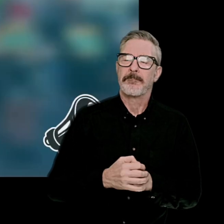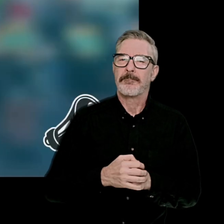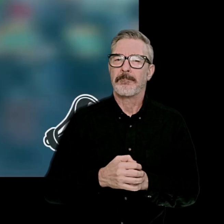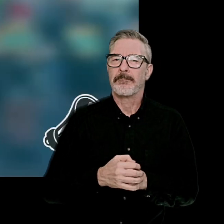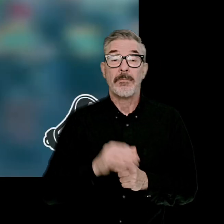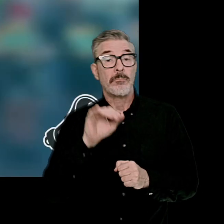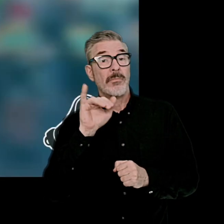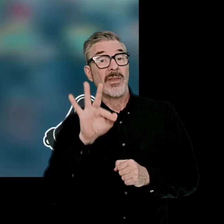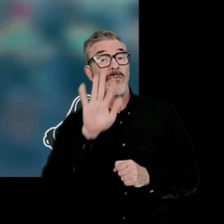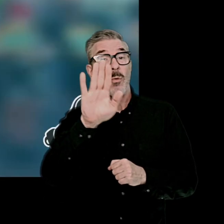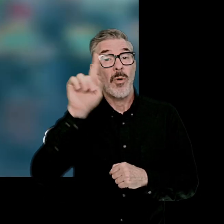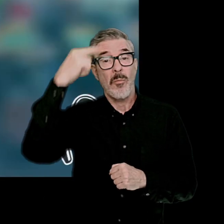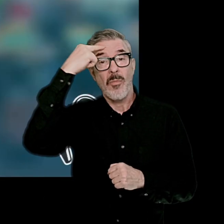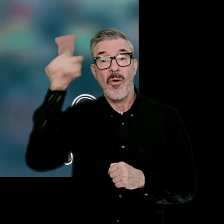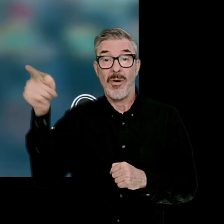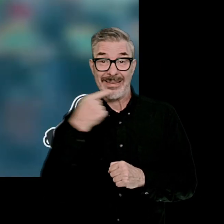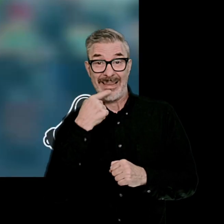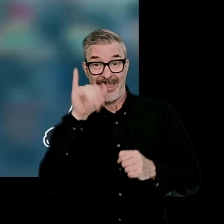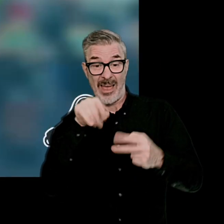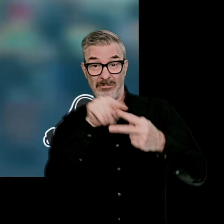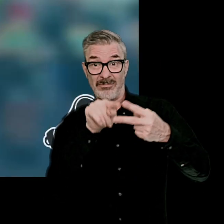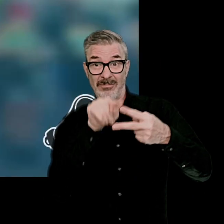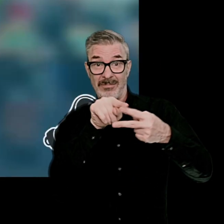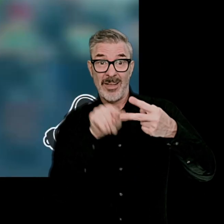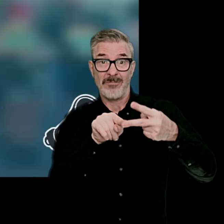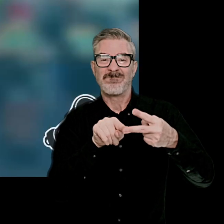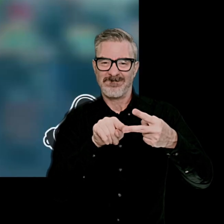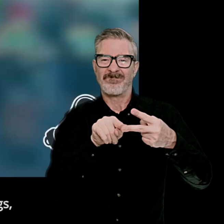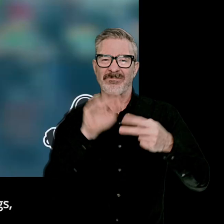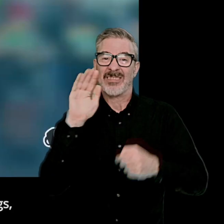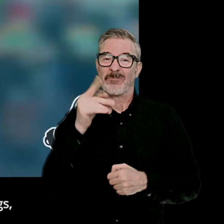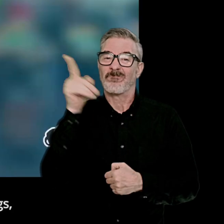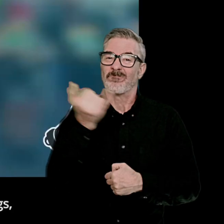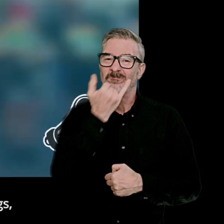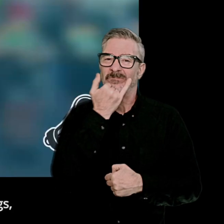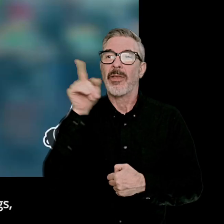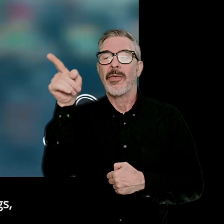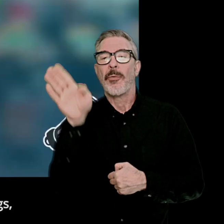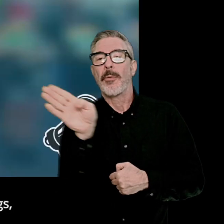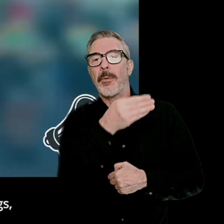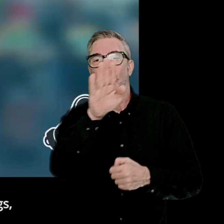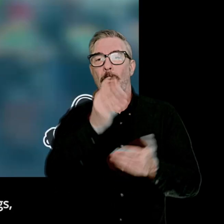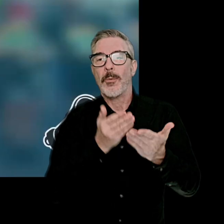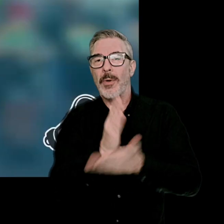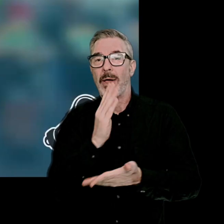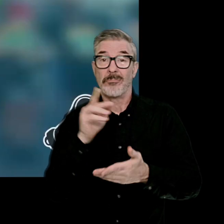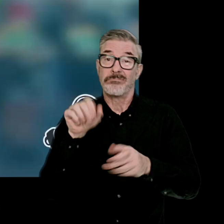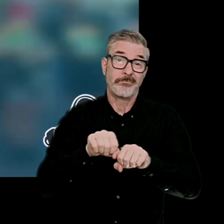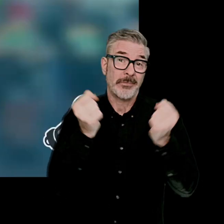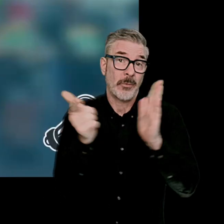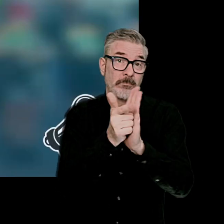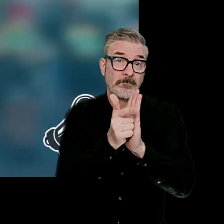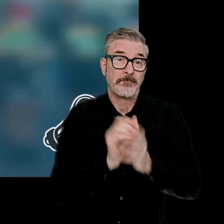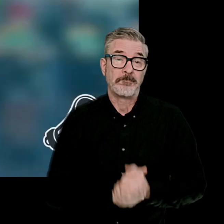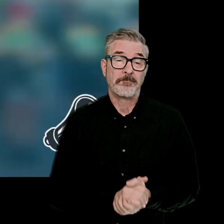And if they say we can't afford to pay statutory holiday pay. If your employer says those two things, it is likely that